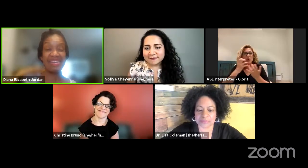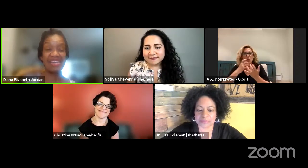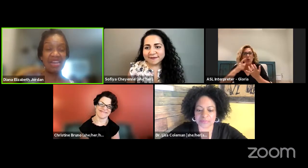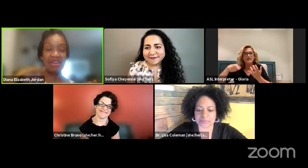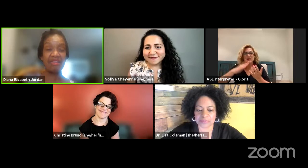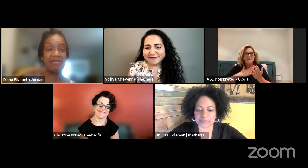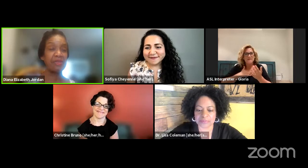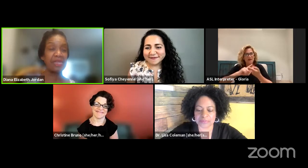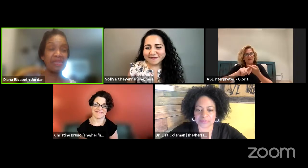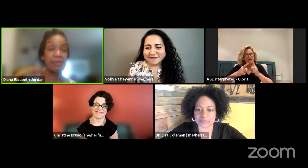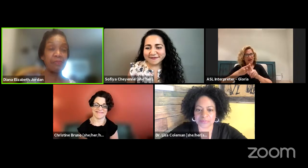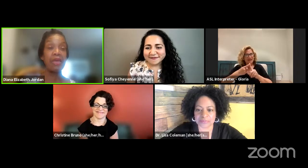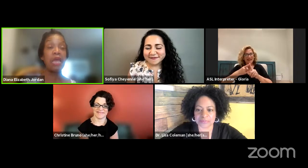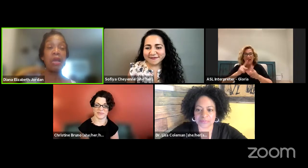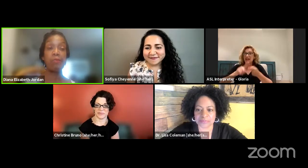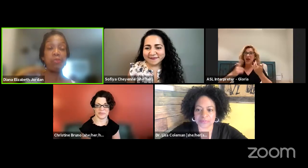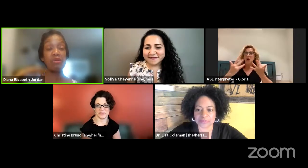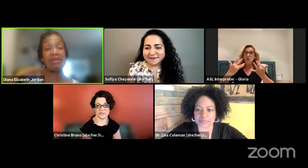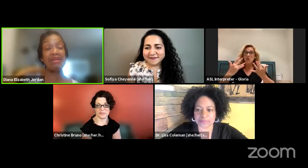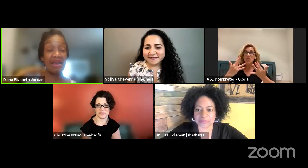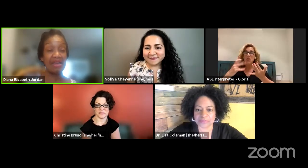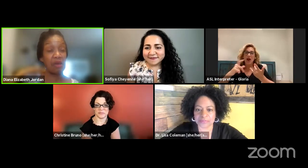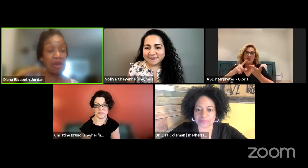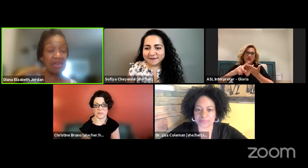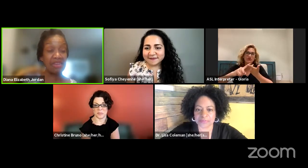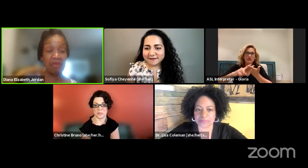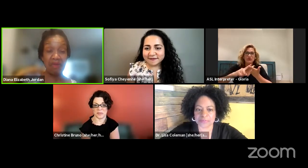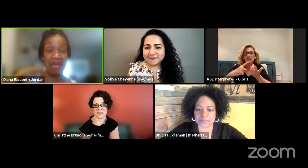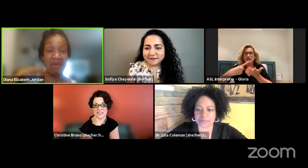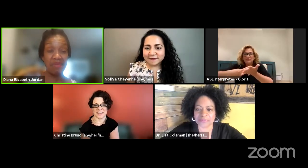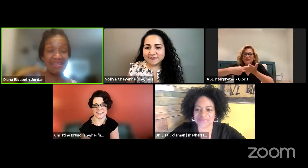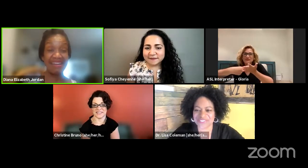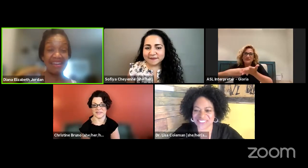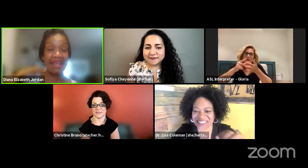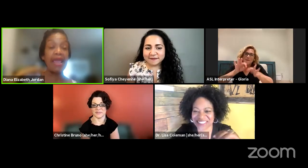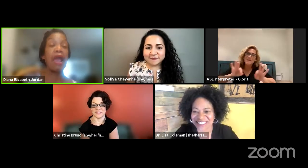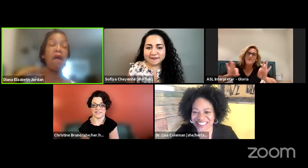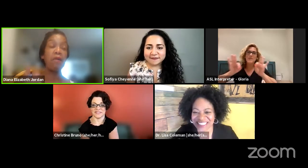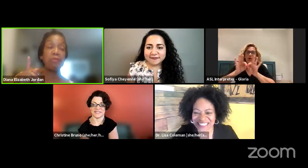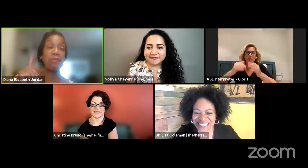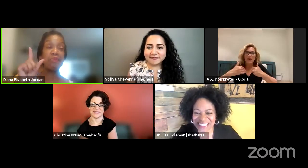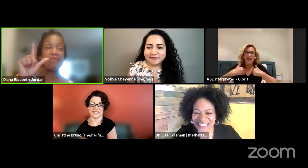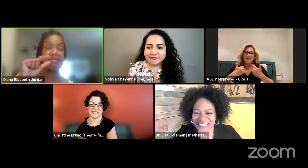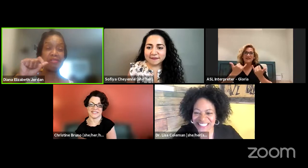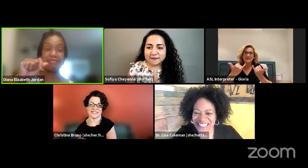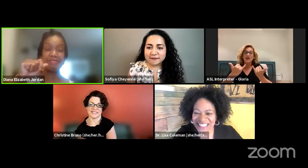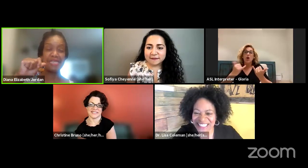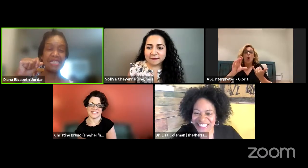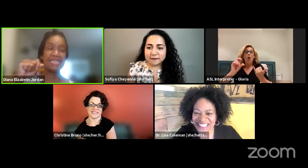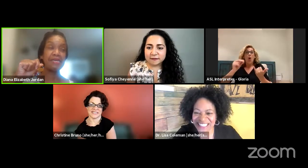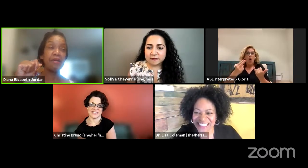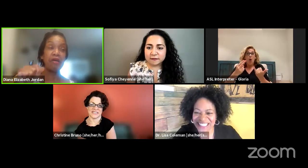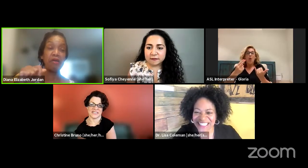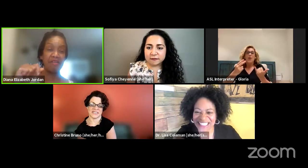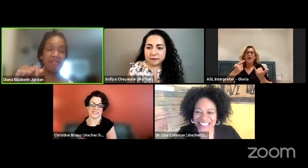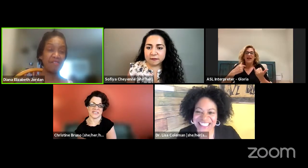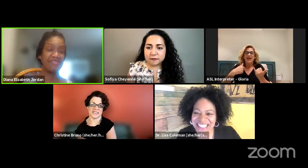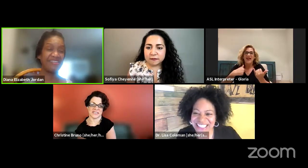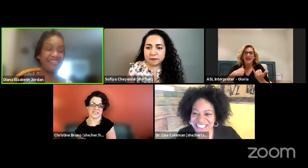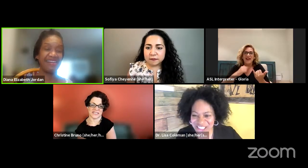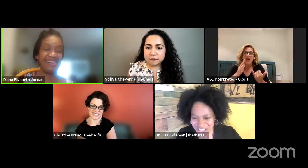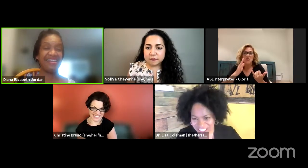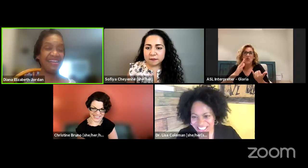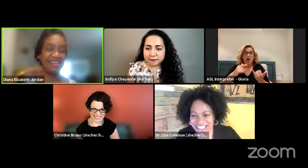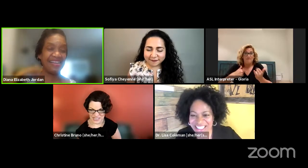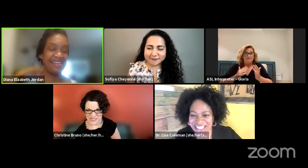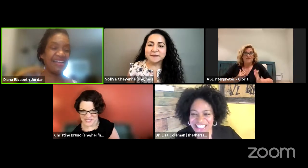can't wait to get into this important dialogue that we're having today. Oh, and my pronouns are she, her, and